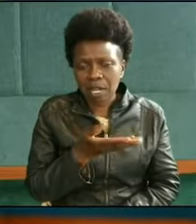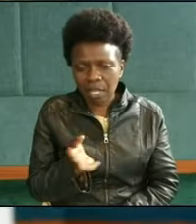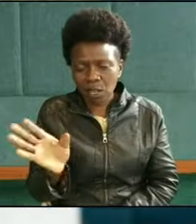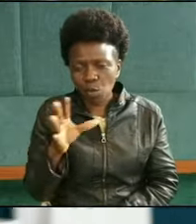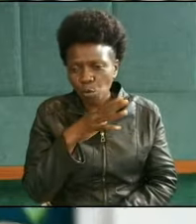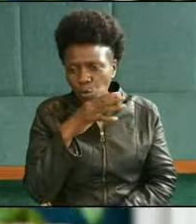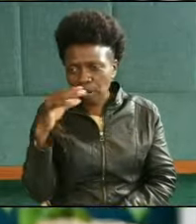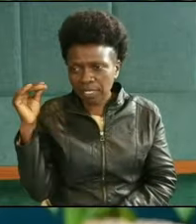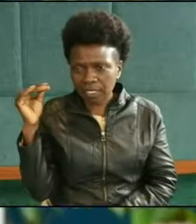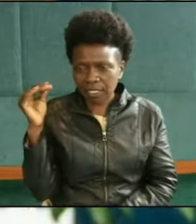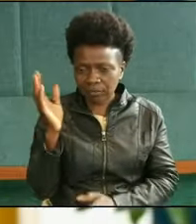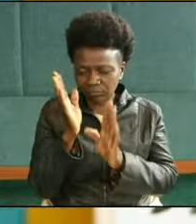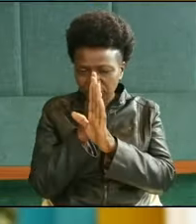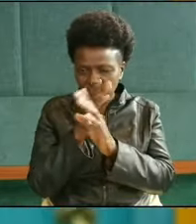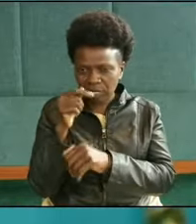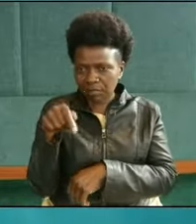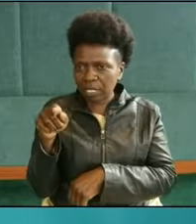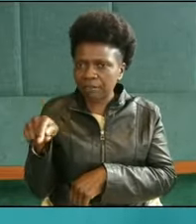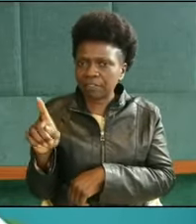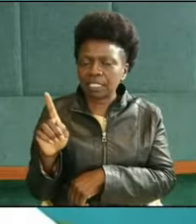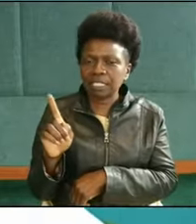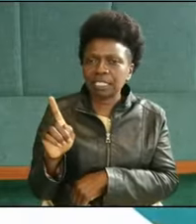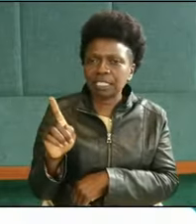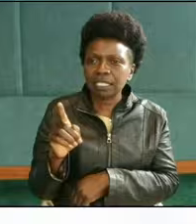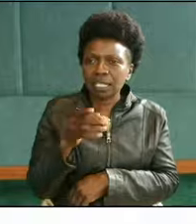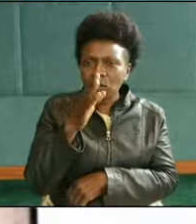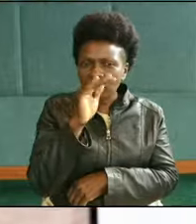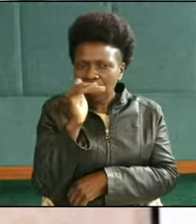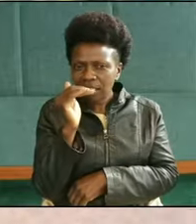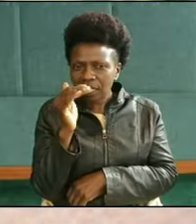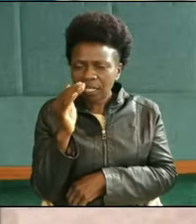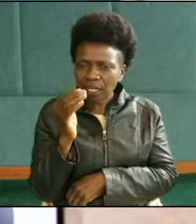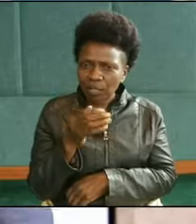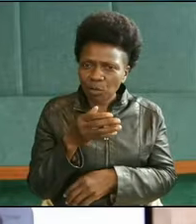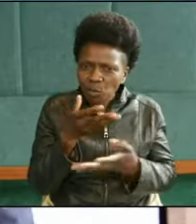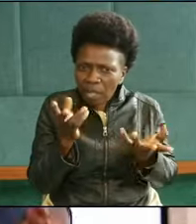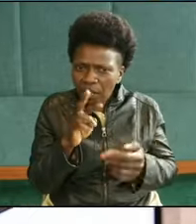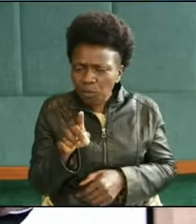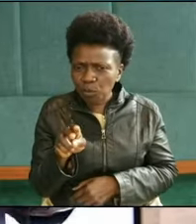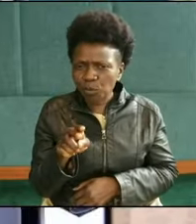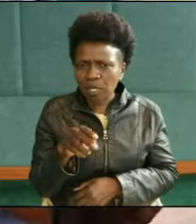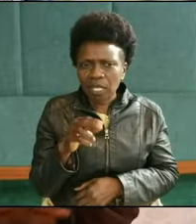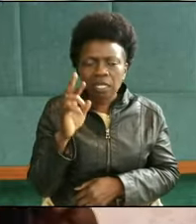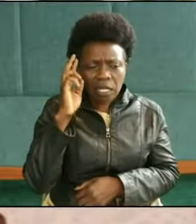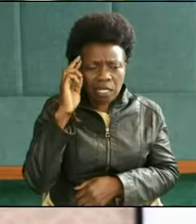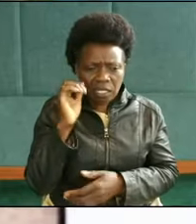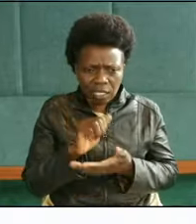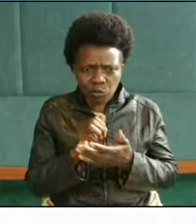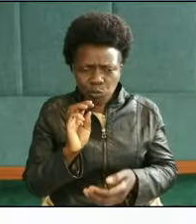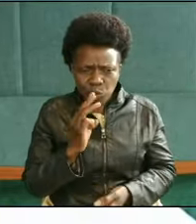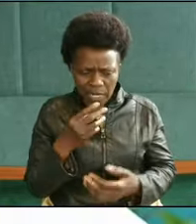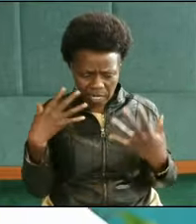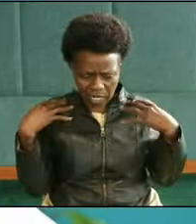went and hid themselves. Then God is asking, where are you? We realize that we are naked,